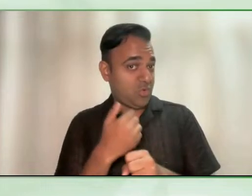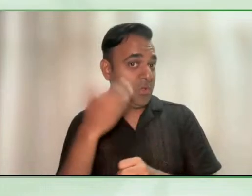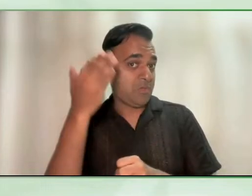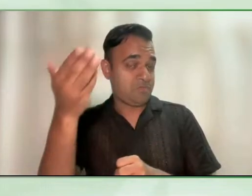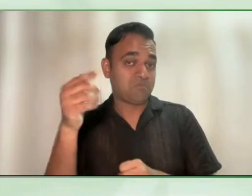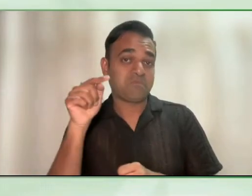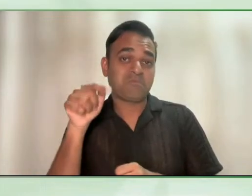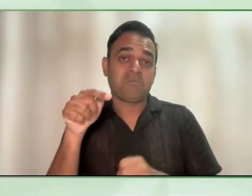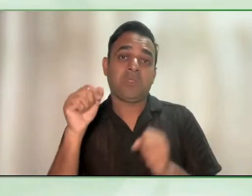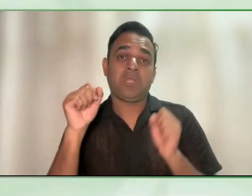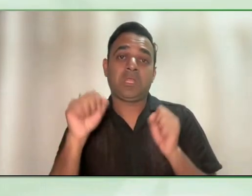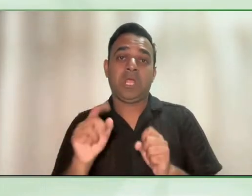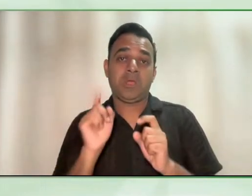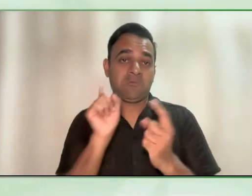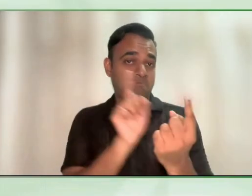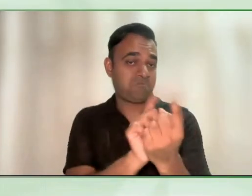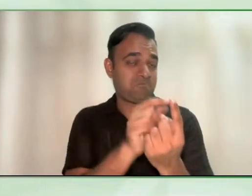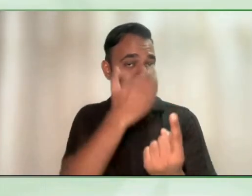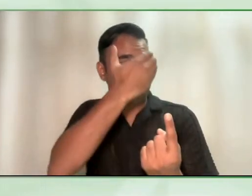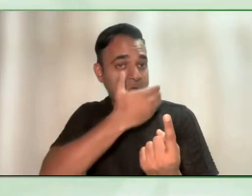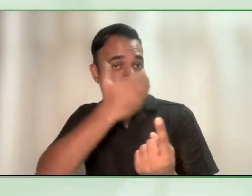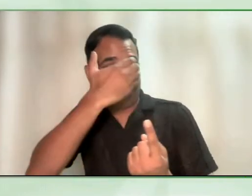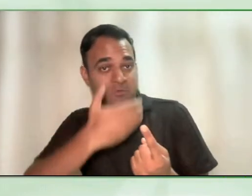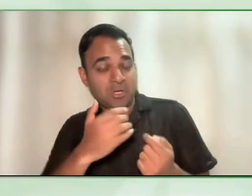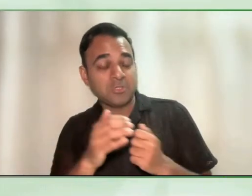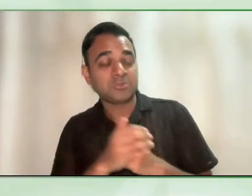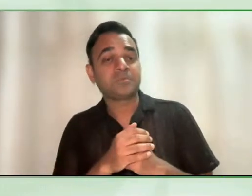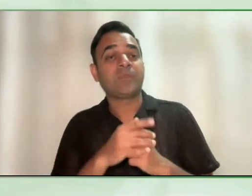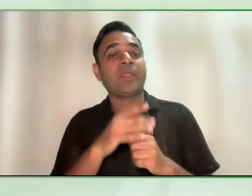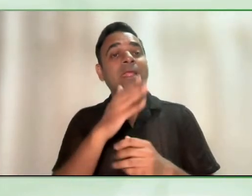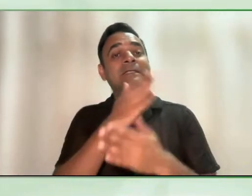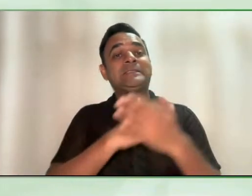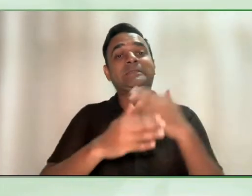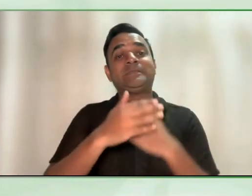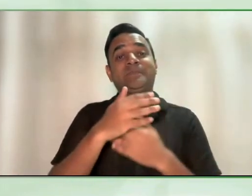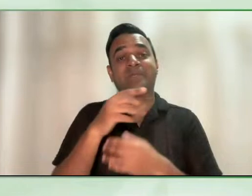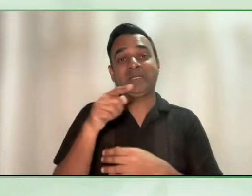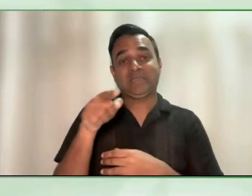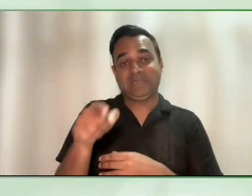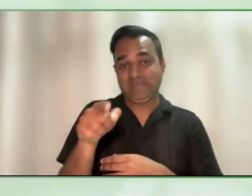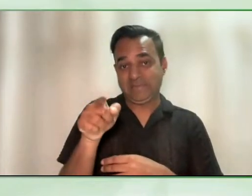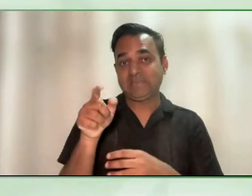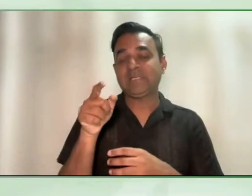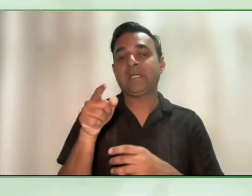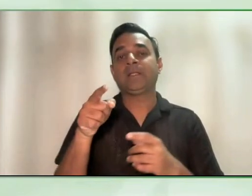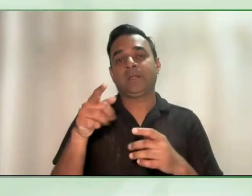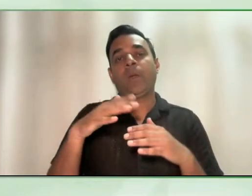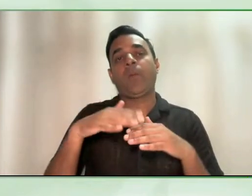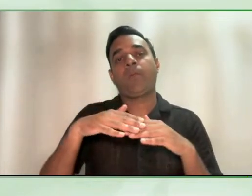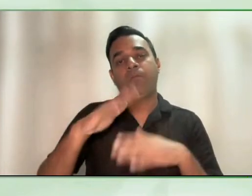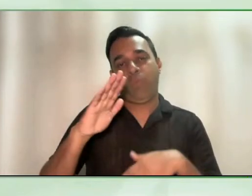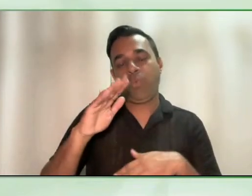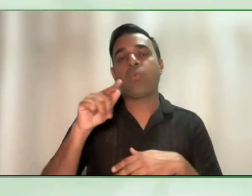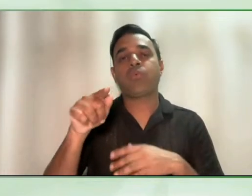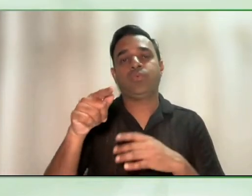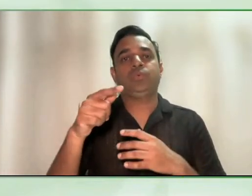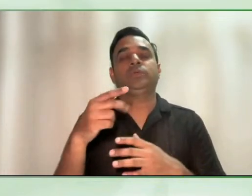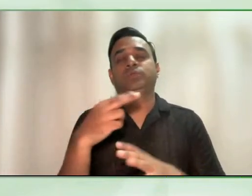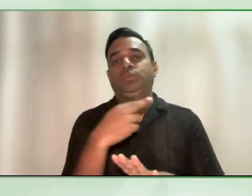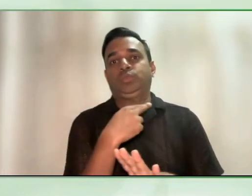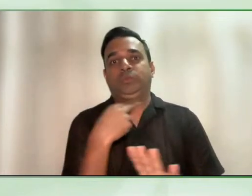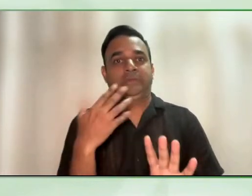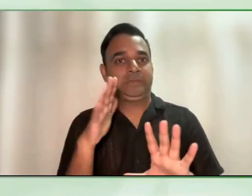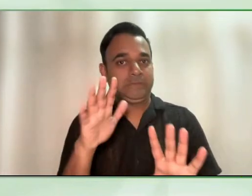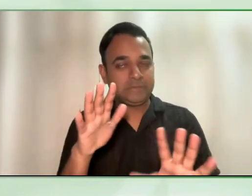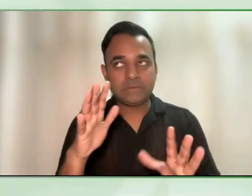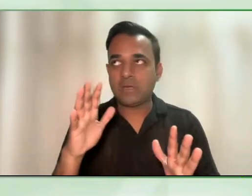people with one or more disabilities. We know that severe heat has an impact upon individuals with psychosocial disabilities at a rate